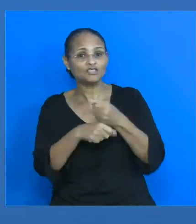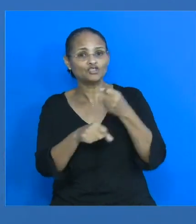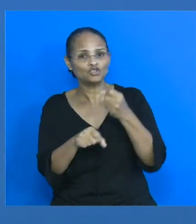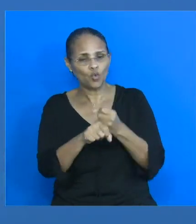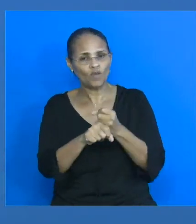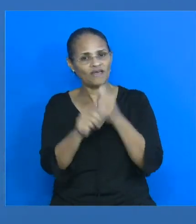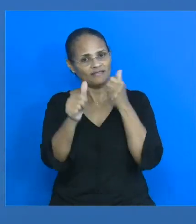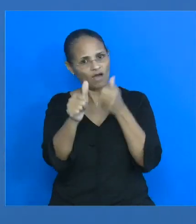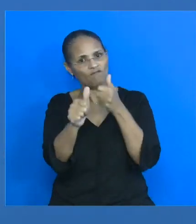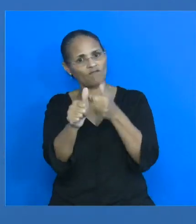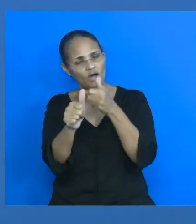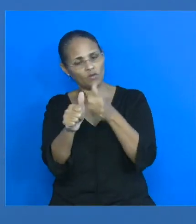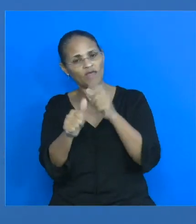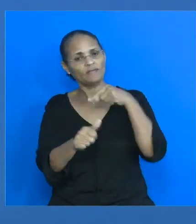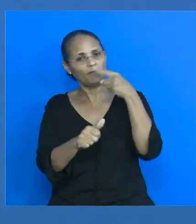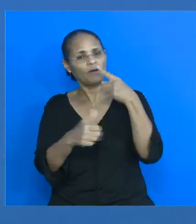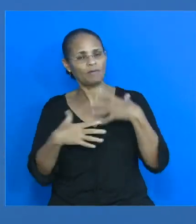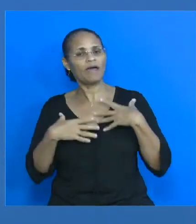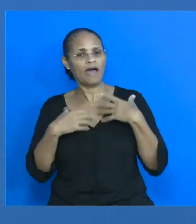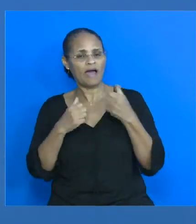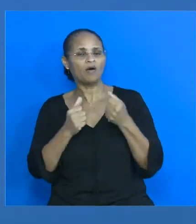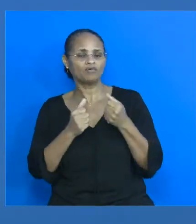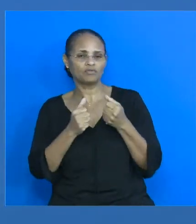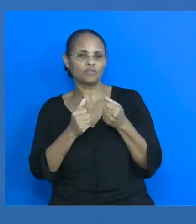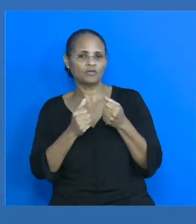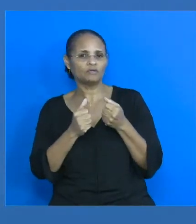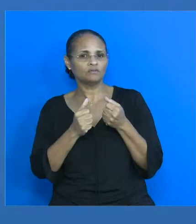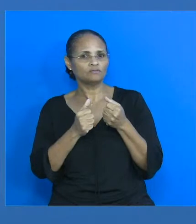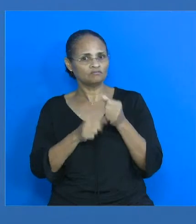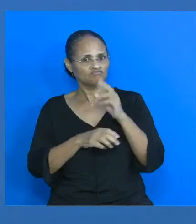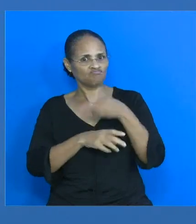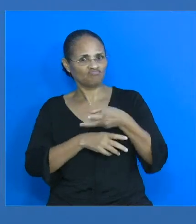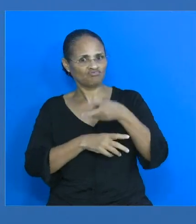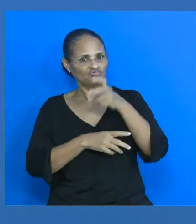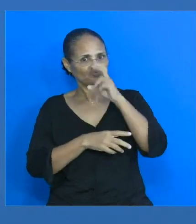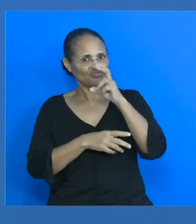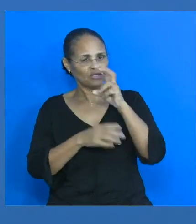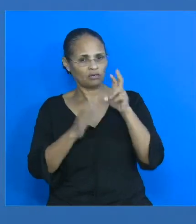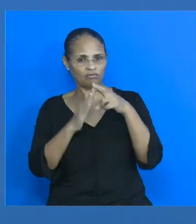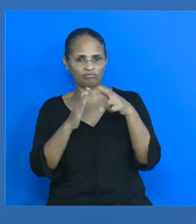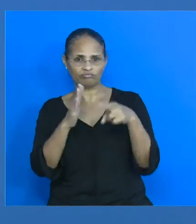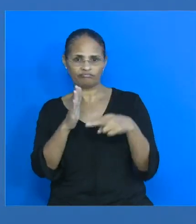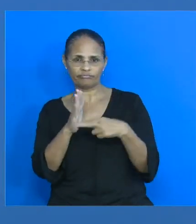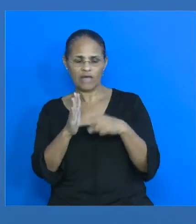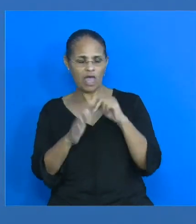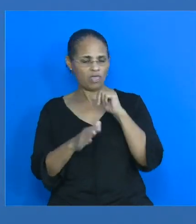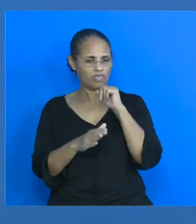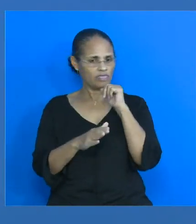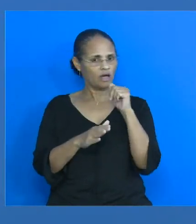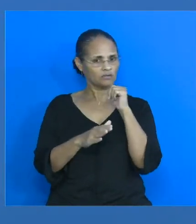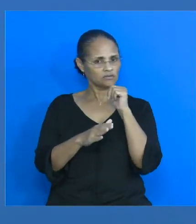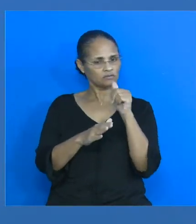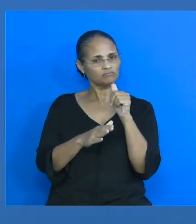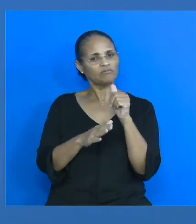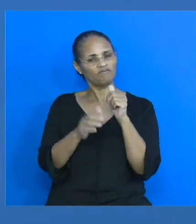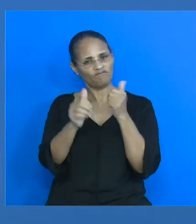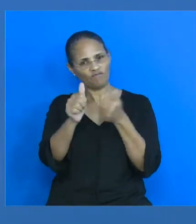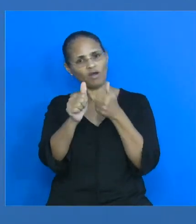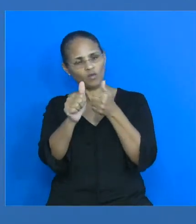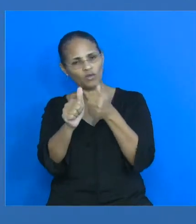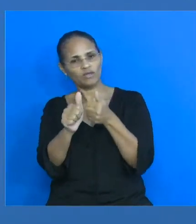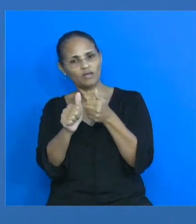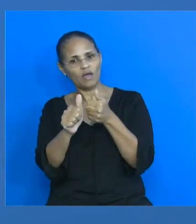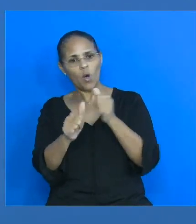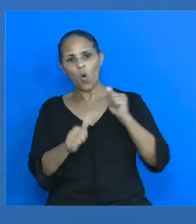observing the public health guidance to the letter, because not observing the public health guidance to the letter puts the